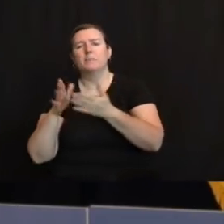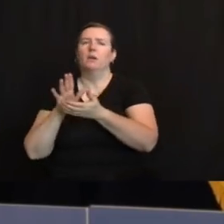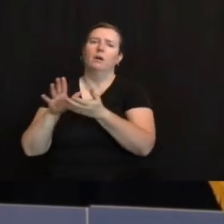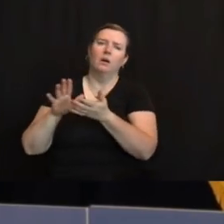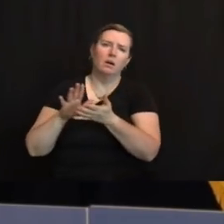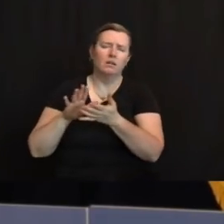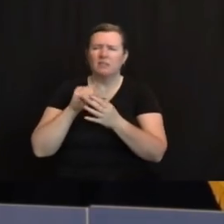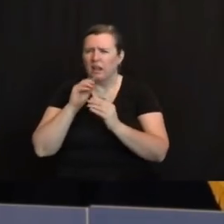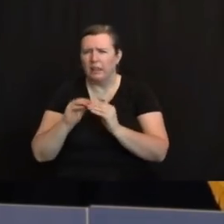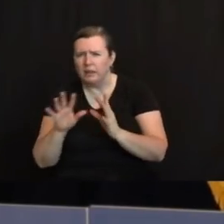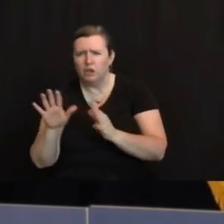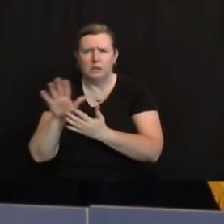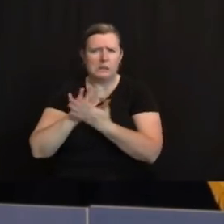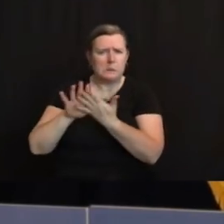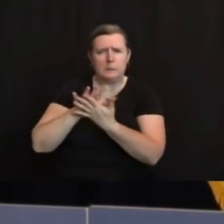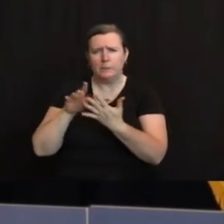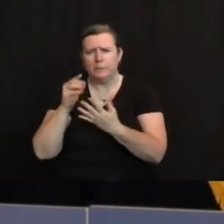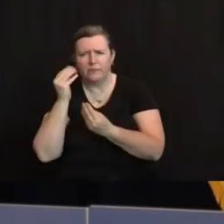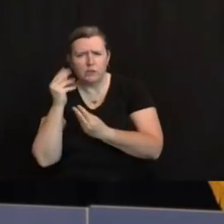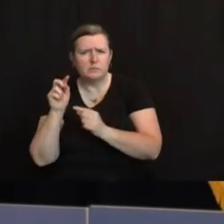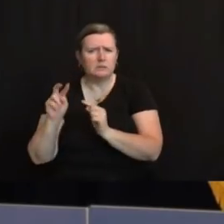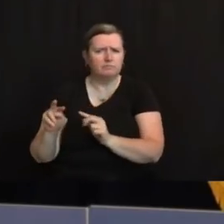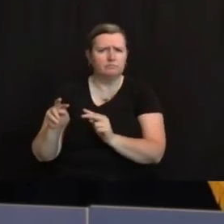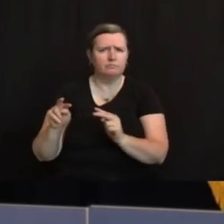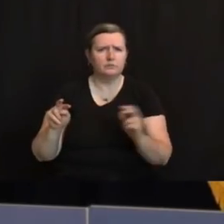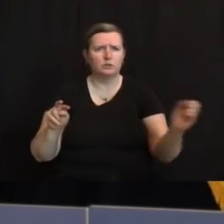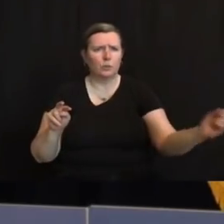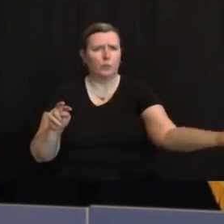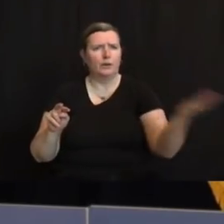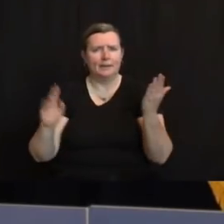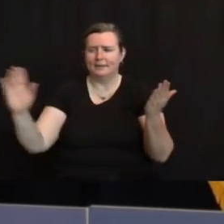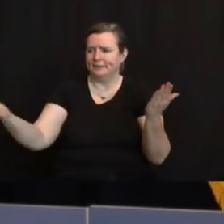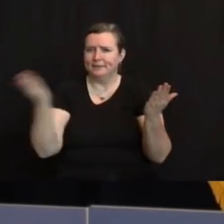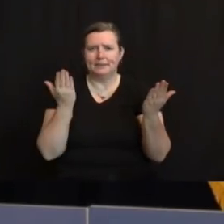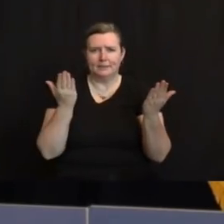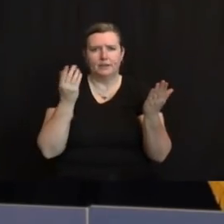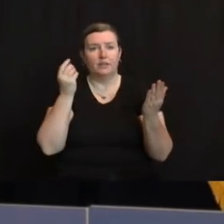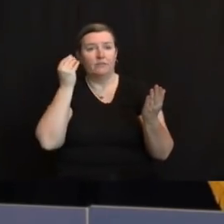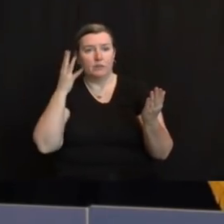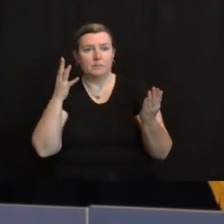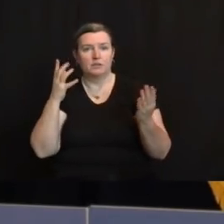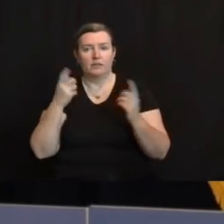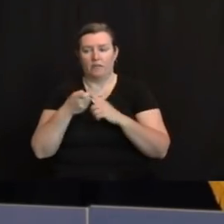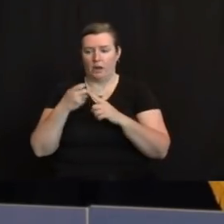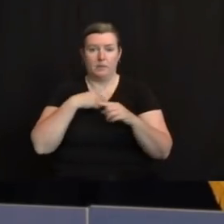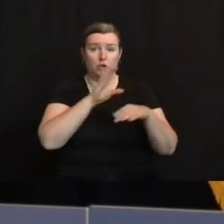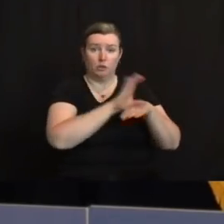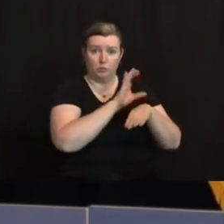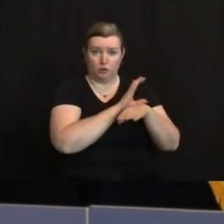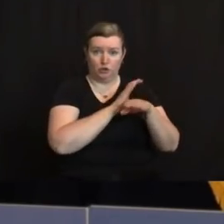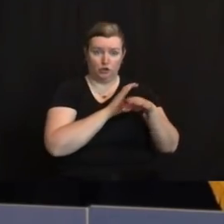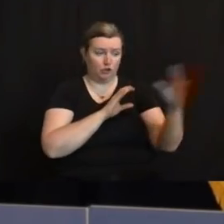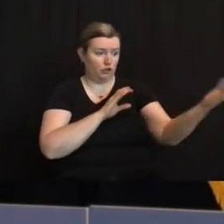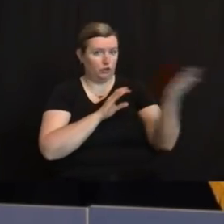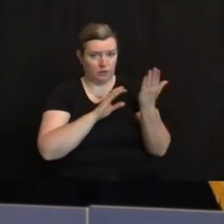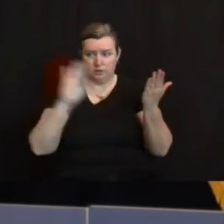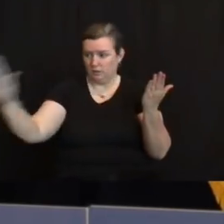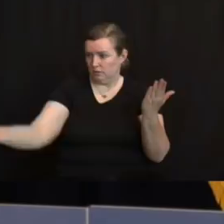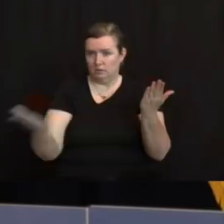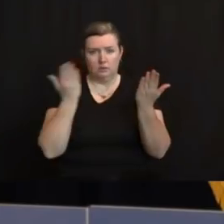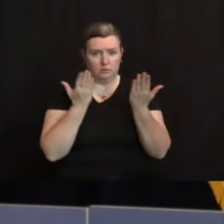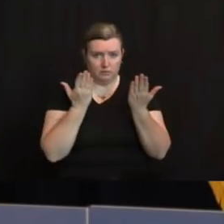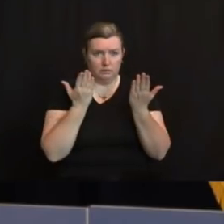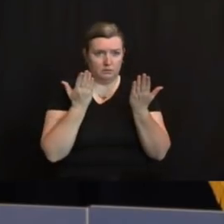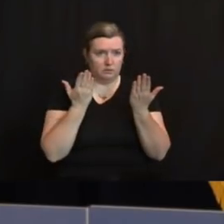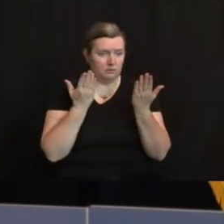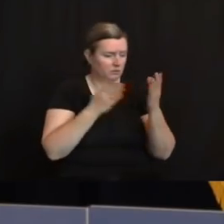That information then has to be checked against the other information that we have in our system to see if we already know about this person, in which case the death it